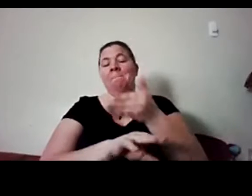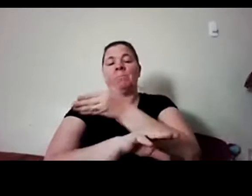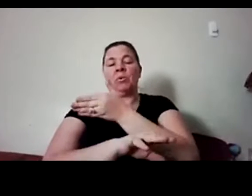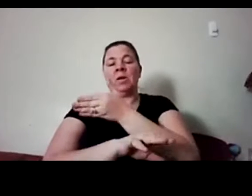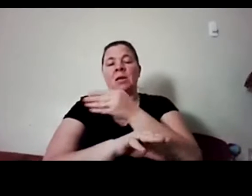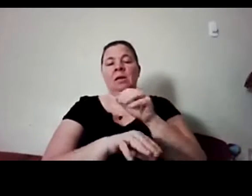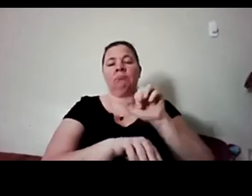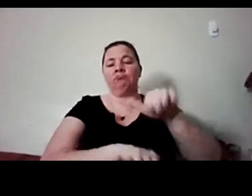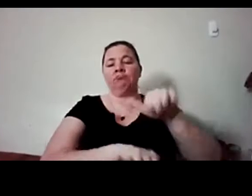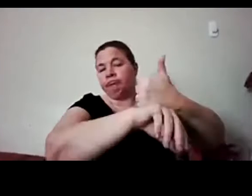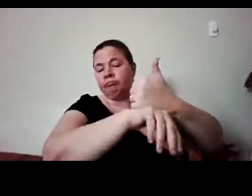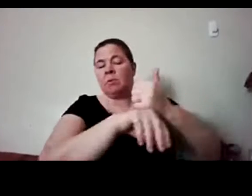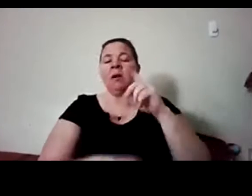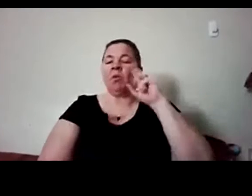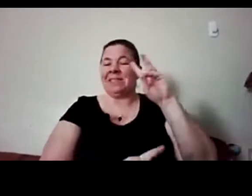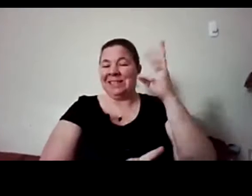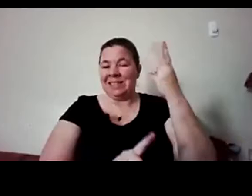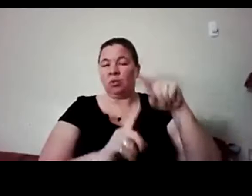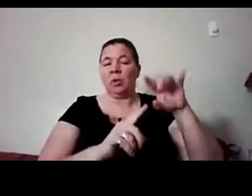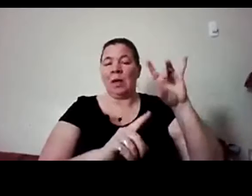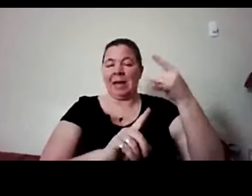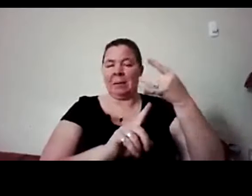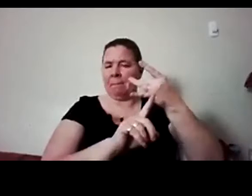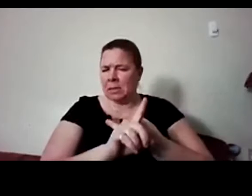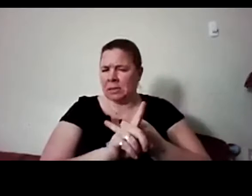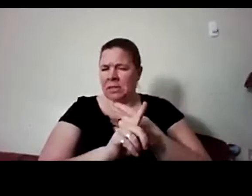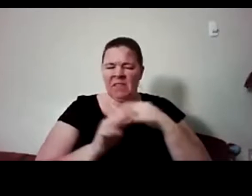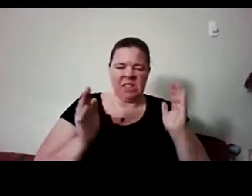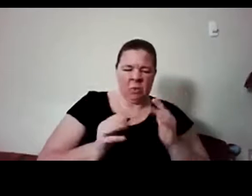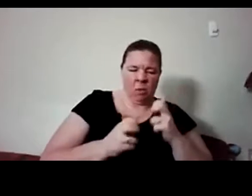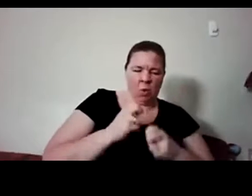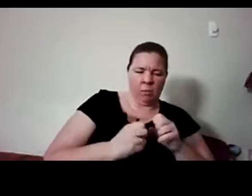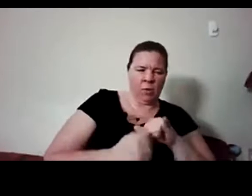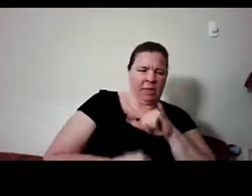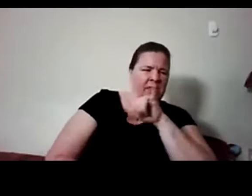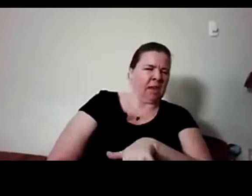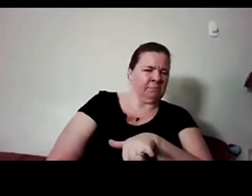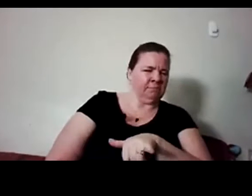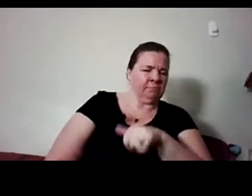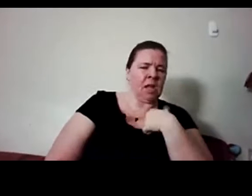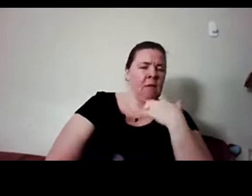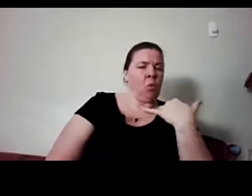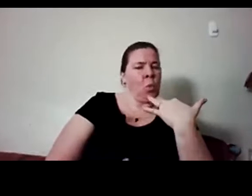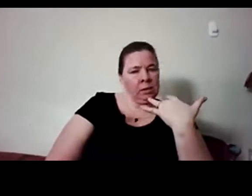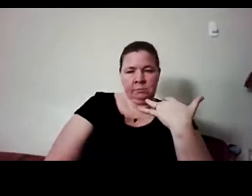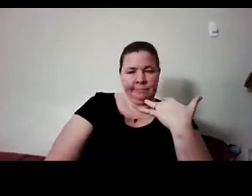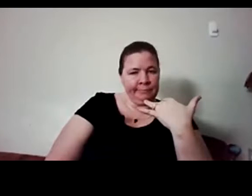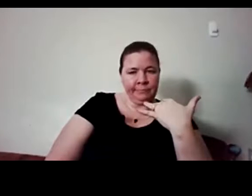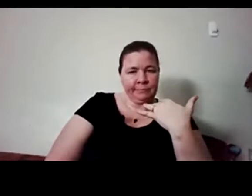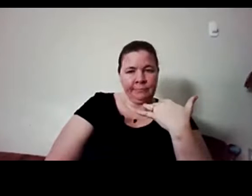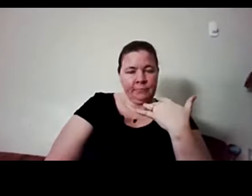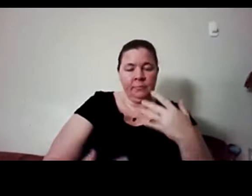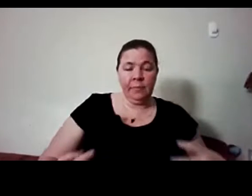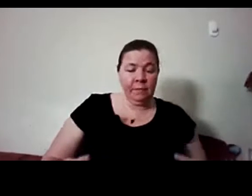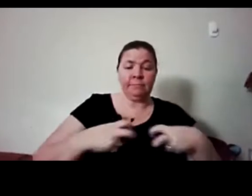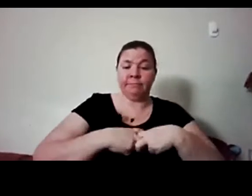months. Okay? And so I told him we have one small problem. We are going to have to wait. We're going to have to fasten our